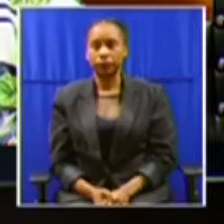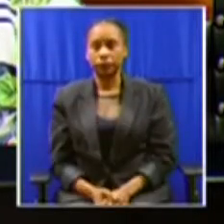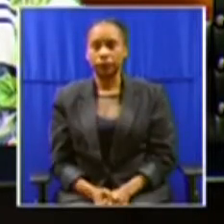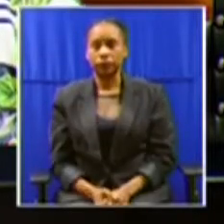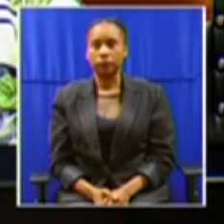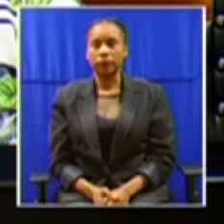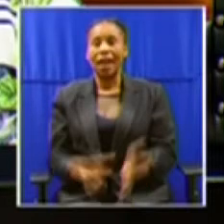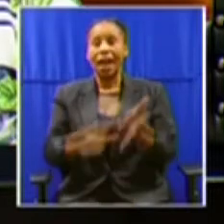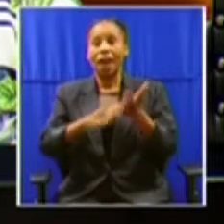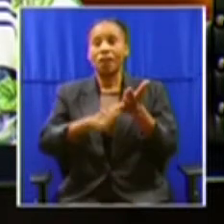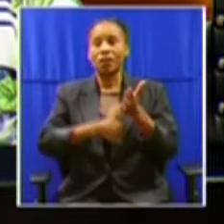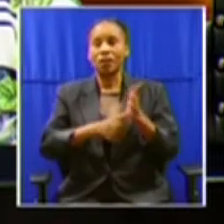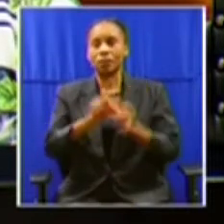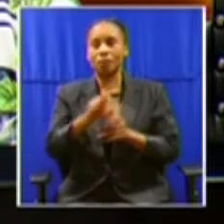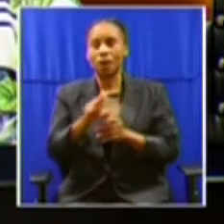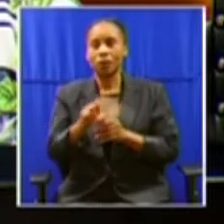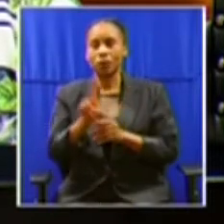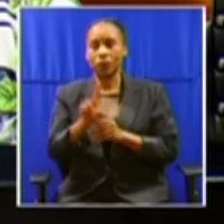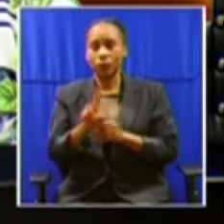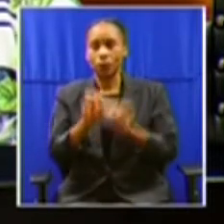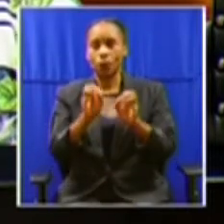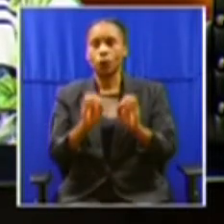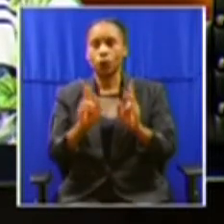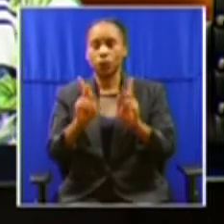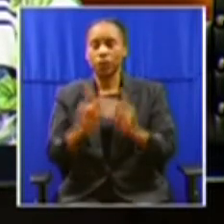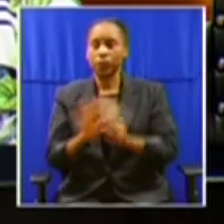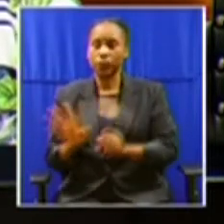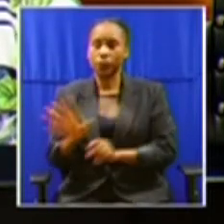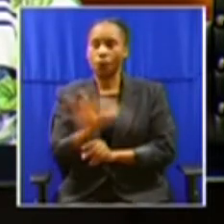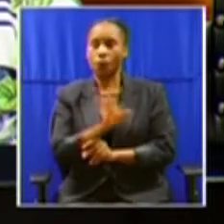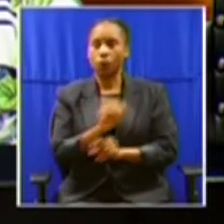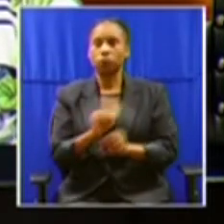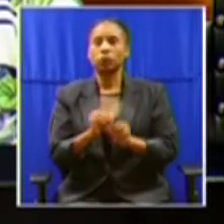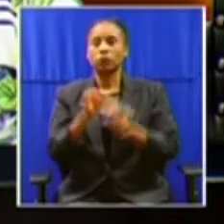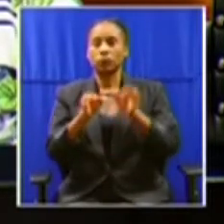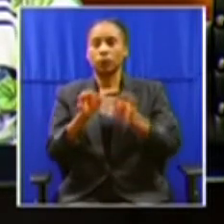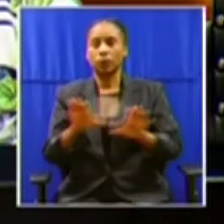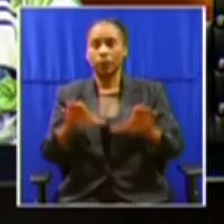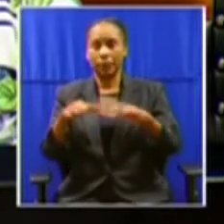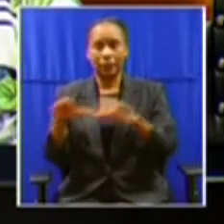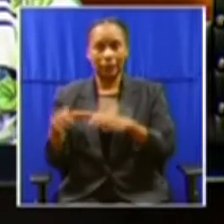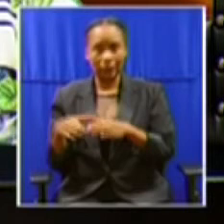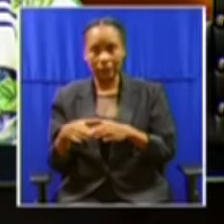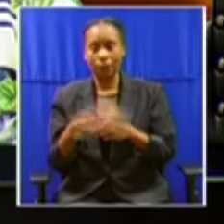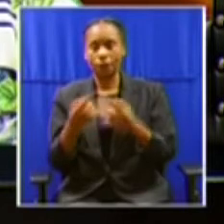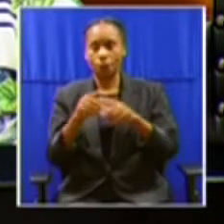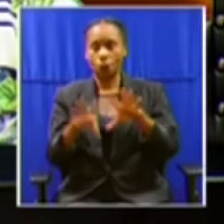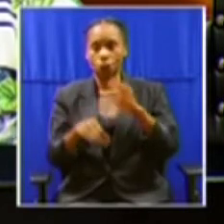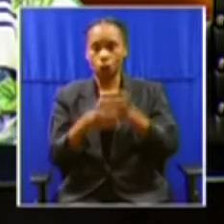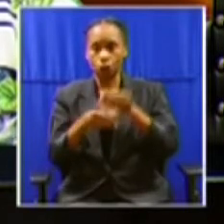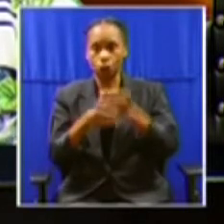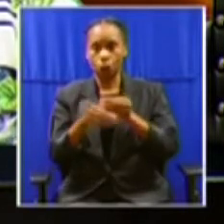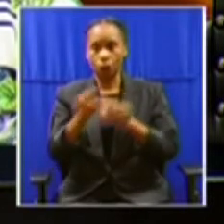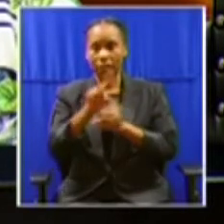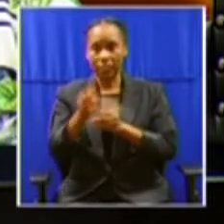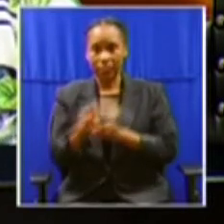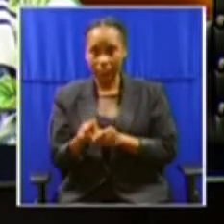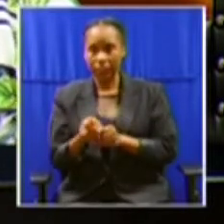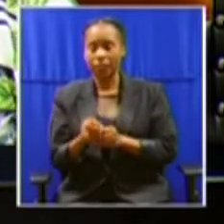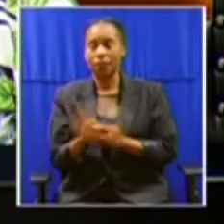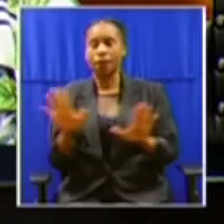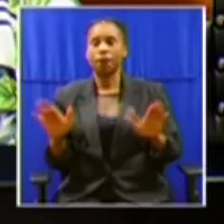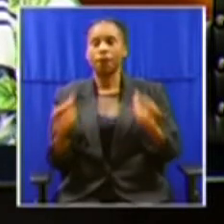emphasize that in allocating the opportunities for every party for supplementary question, the principle of fairness,